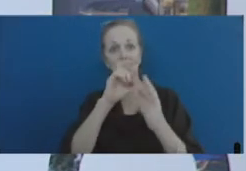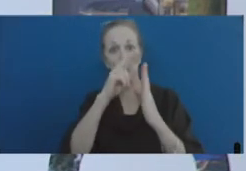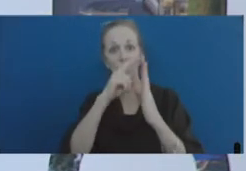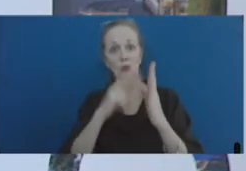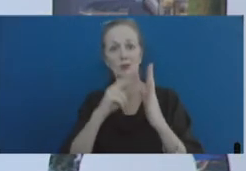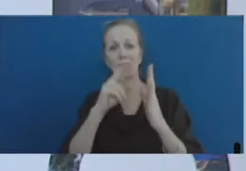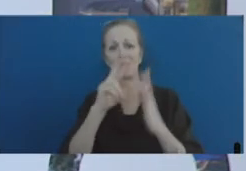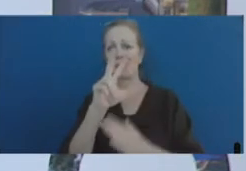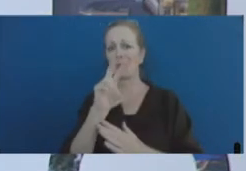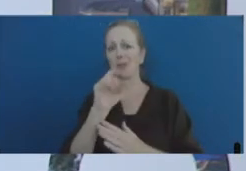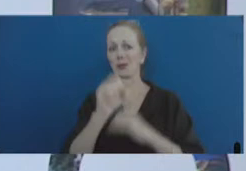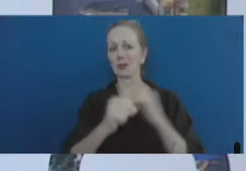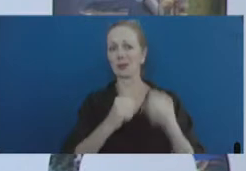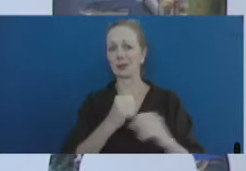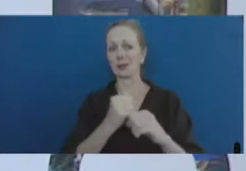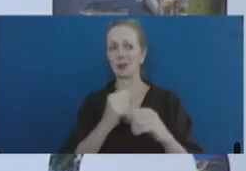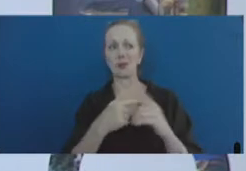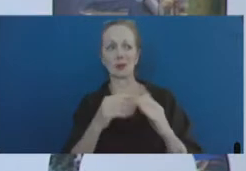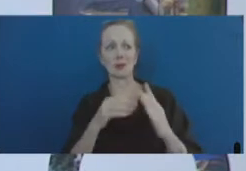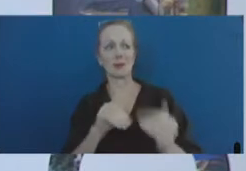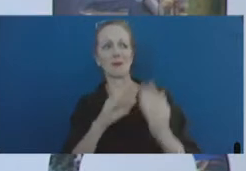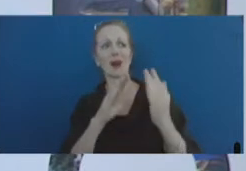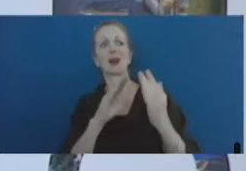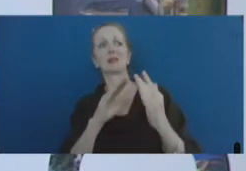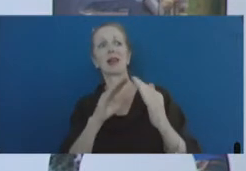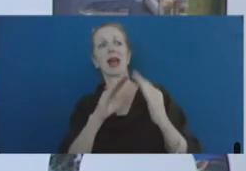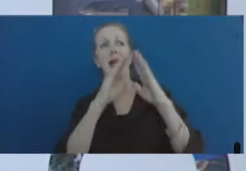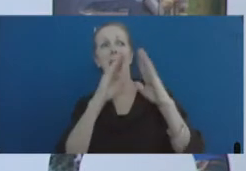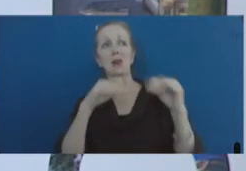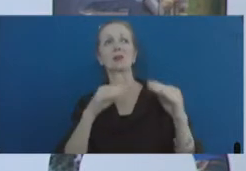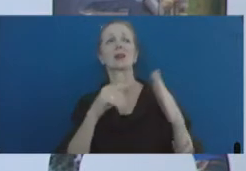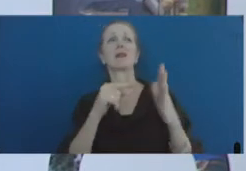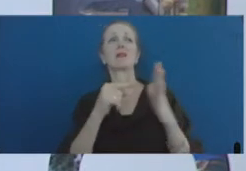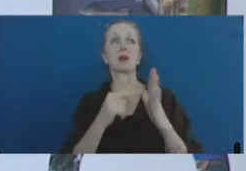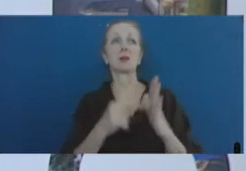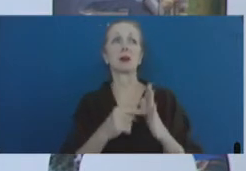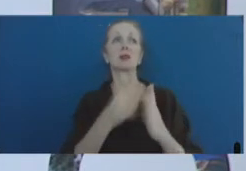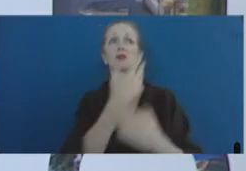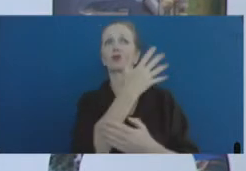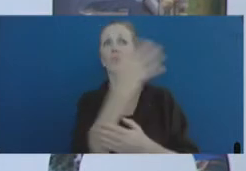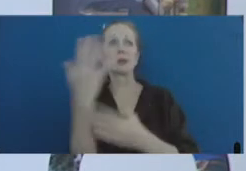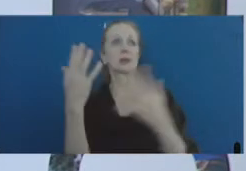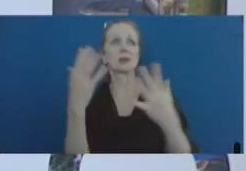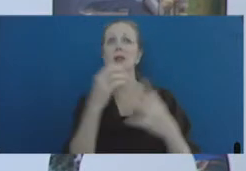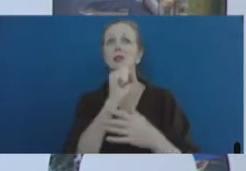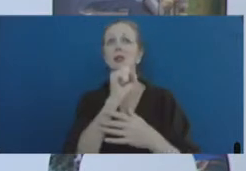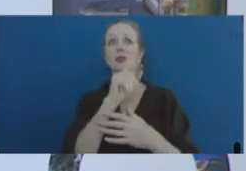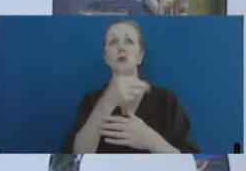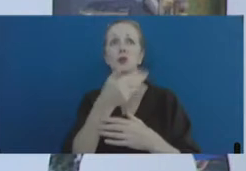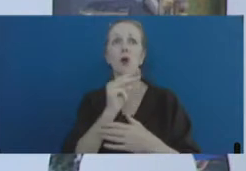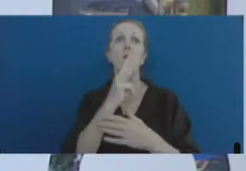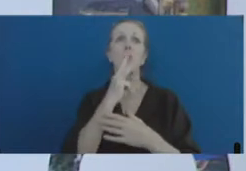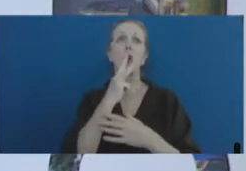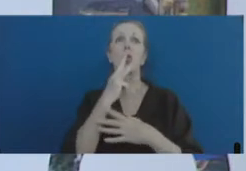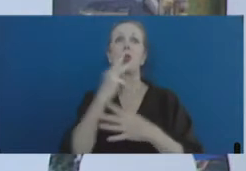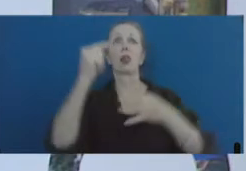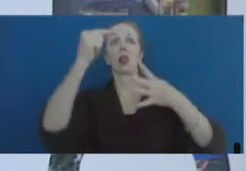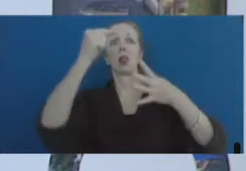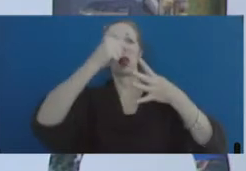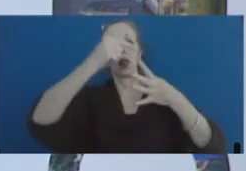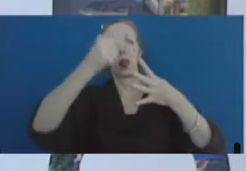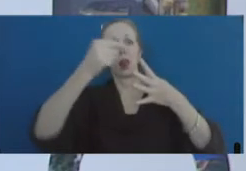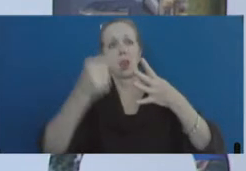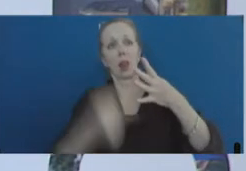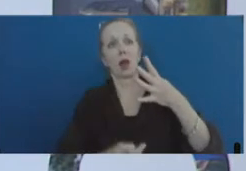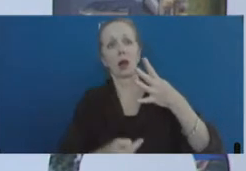tackle housing affordability and tree canopy and stormwater and conservation and so many different things, and regulations can